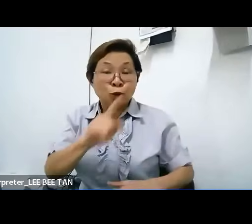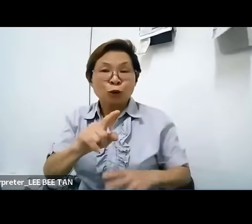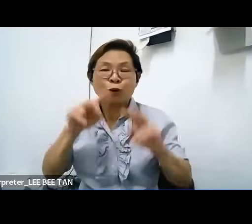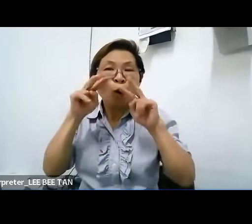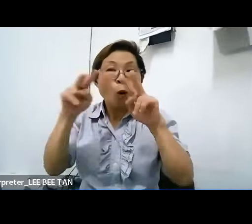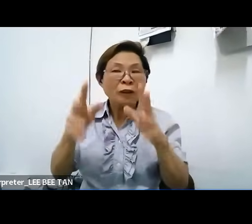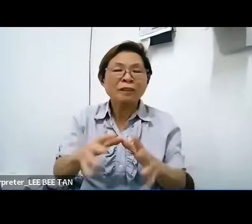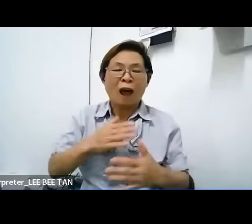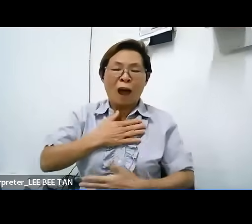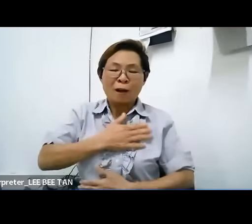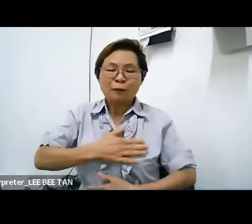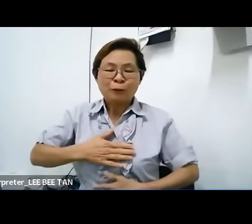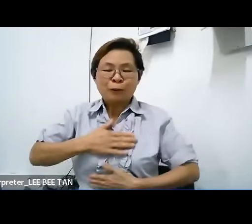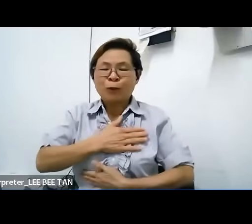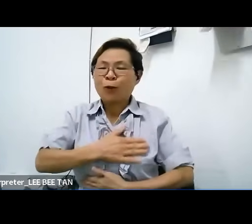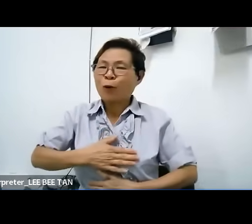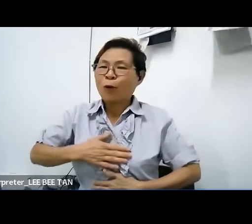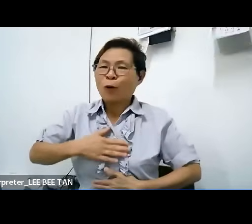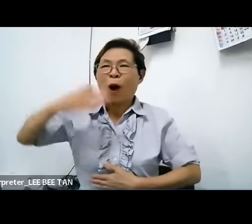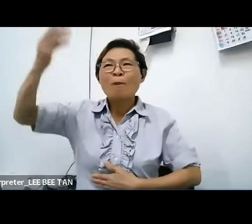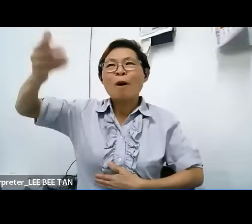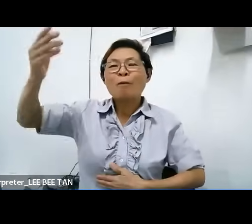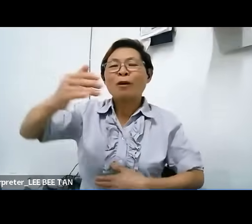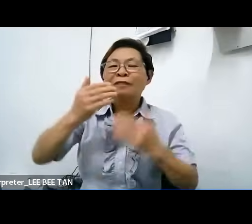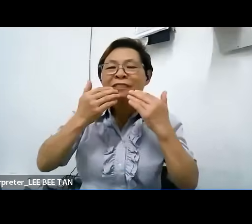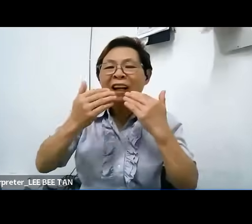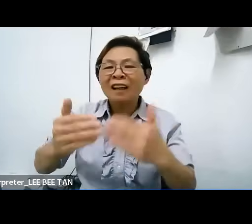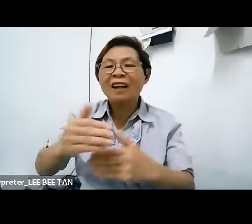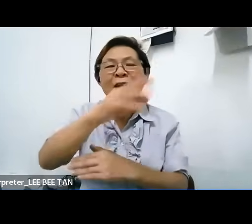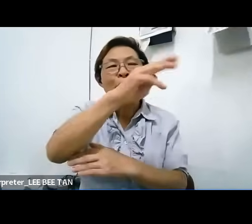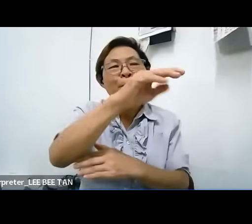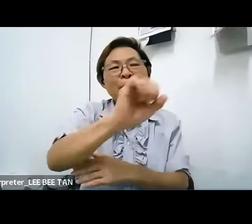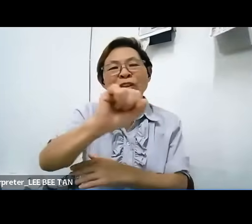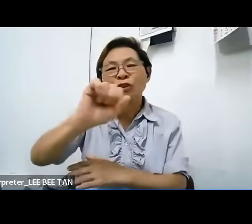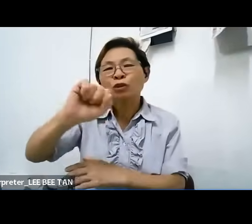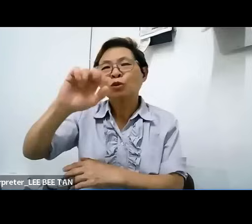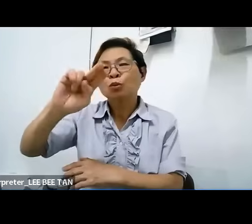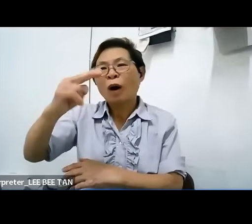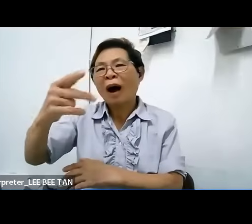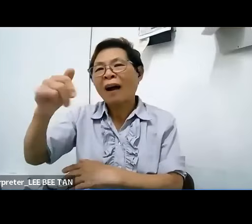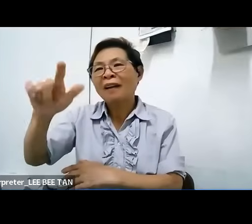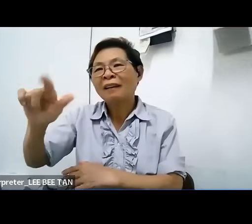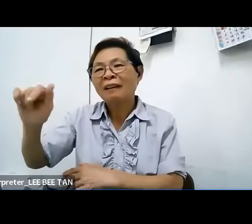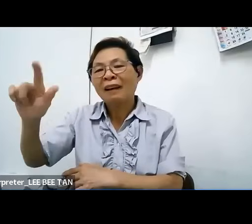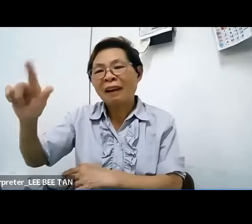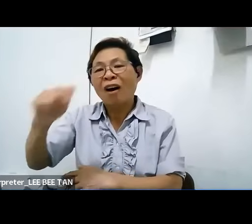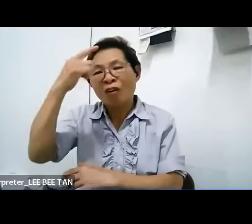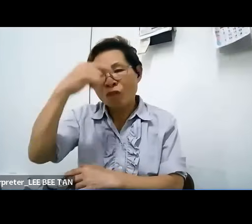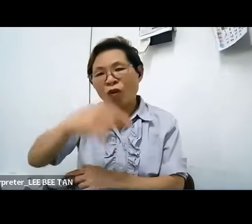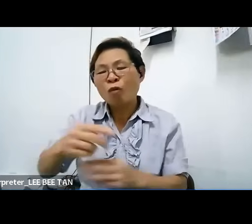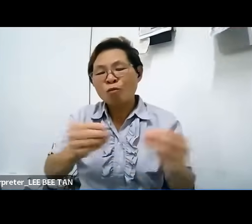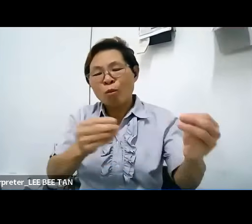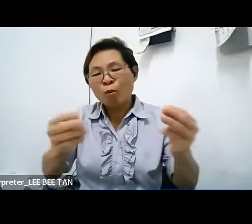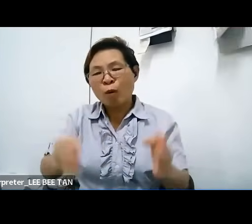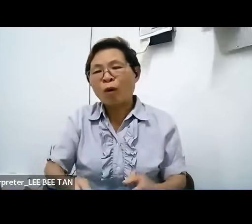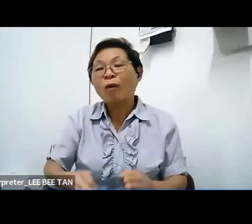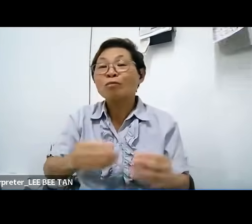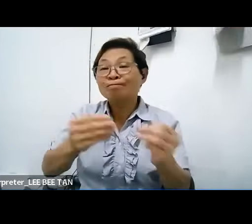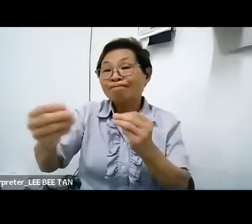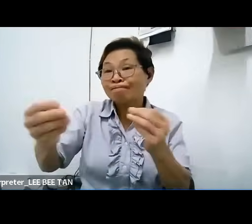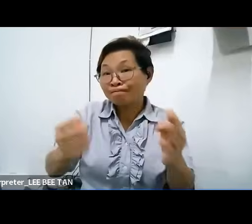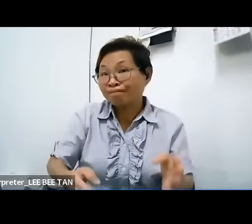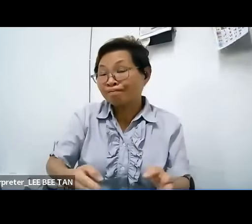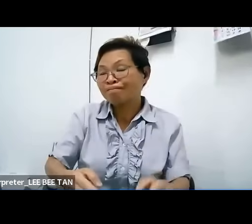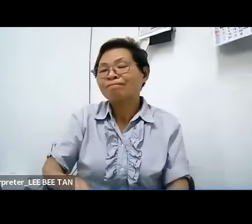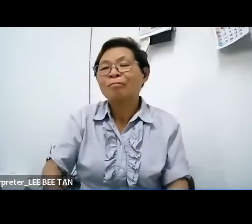session as much as I did. And thank you, Ms. Sohaila, for the efficient moderation of the session. At